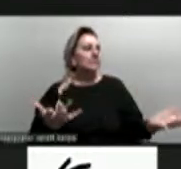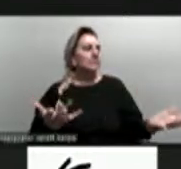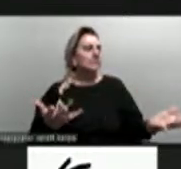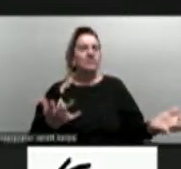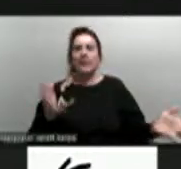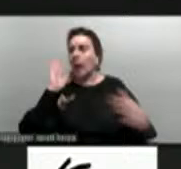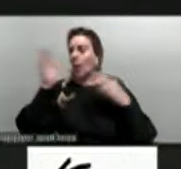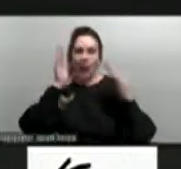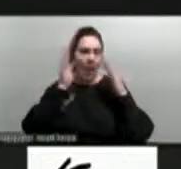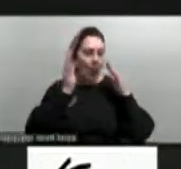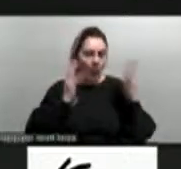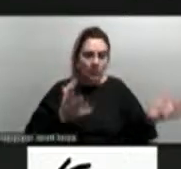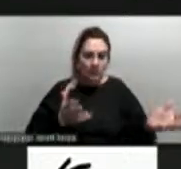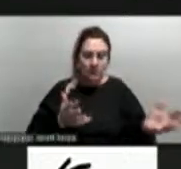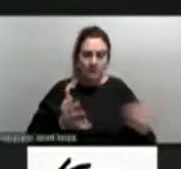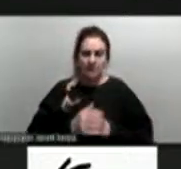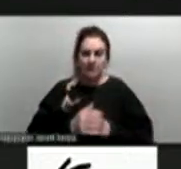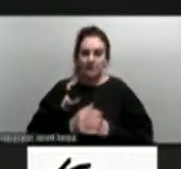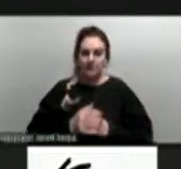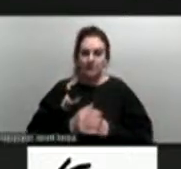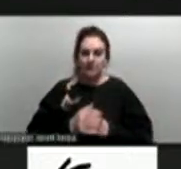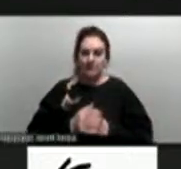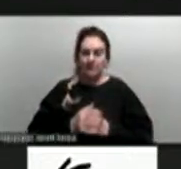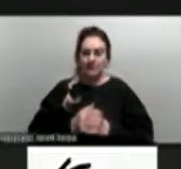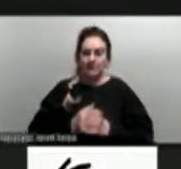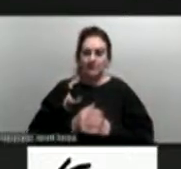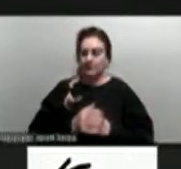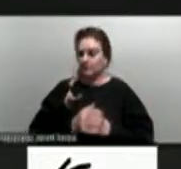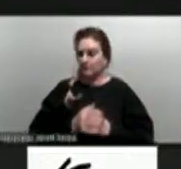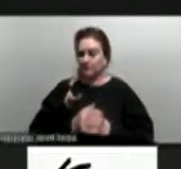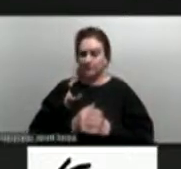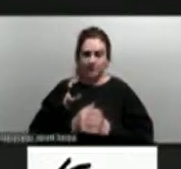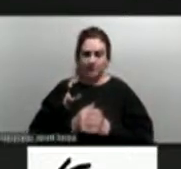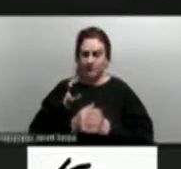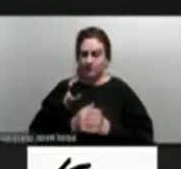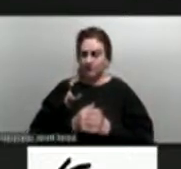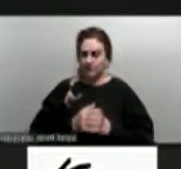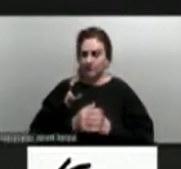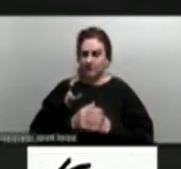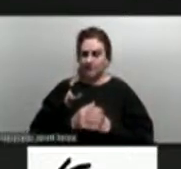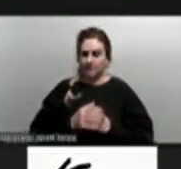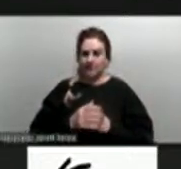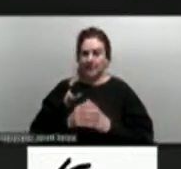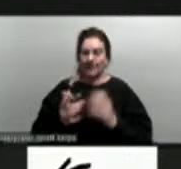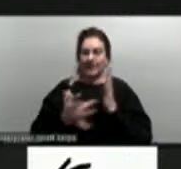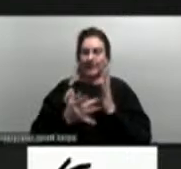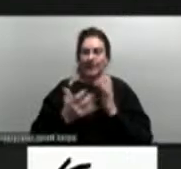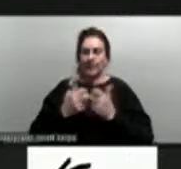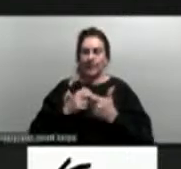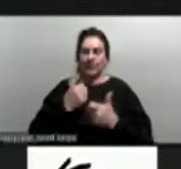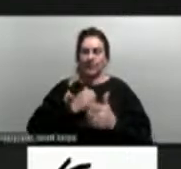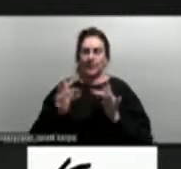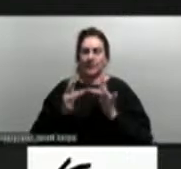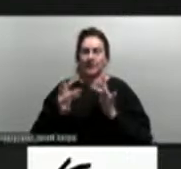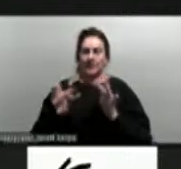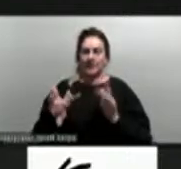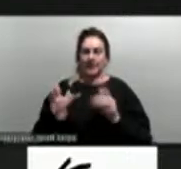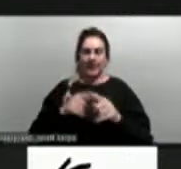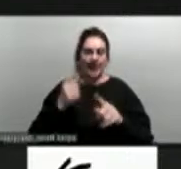Hello, Constance. I hear Okay, you. I'm Go sorry. ahead. It Proceed. seems No like we're worries. having technical difficulty on our end. We can't hear